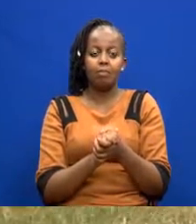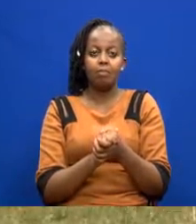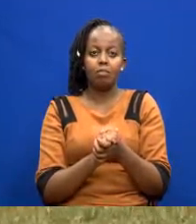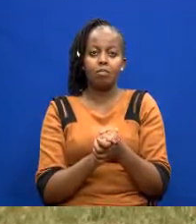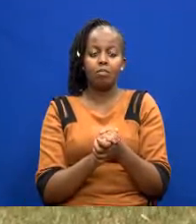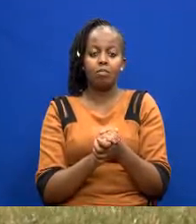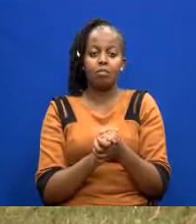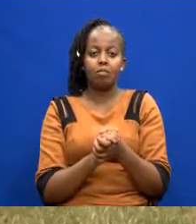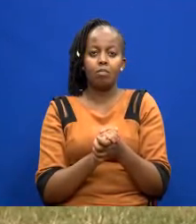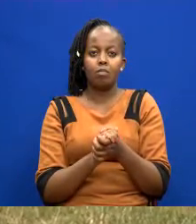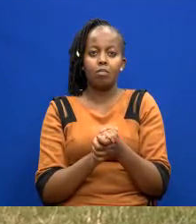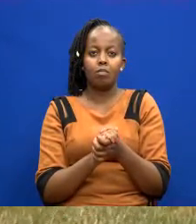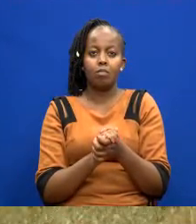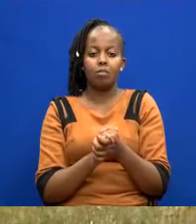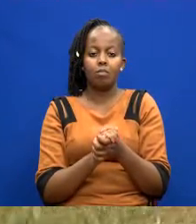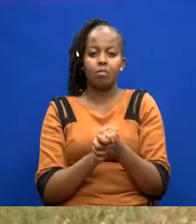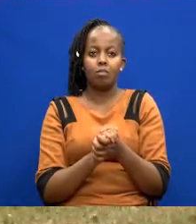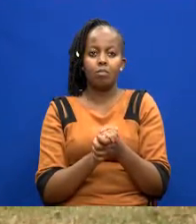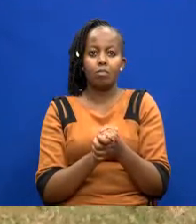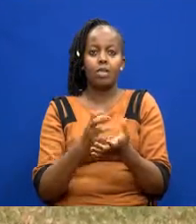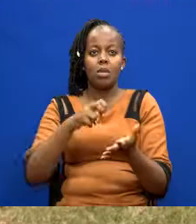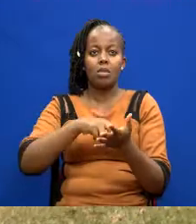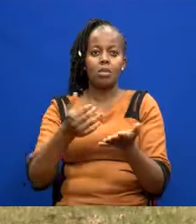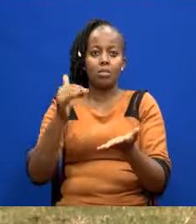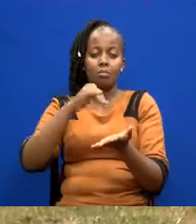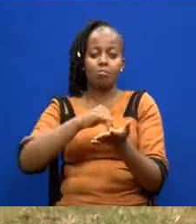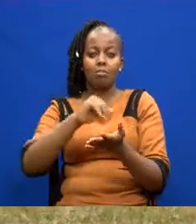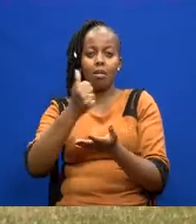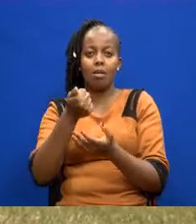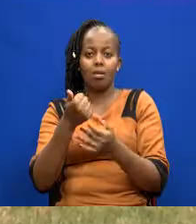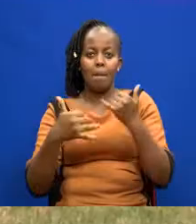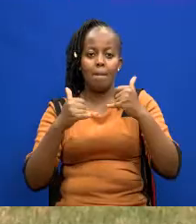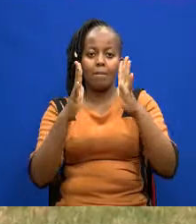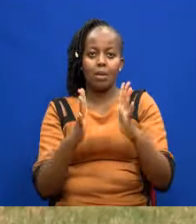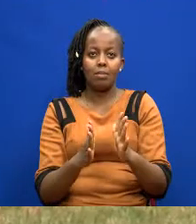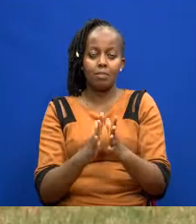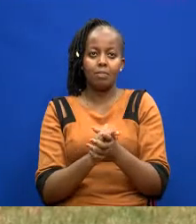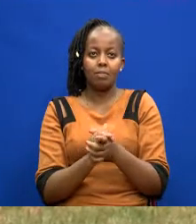Good. Always on top. Okay. On your knees.